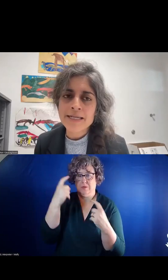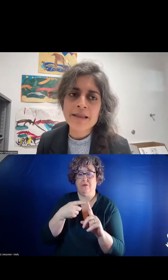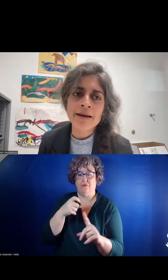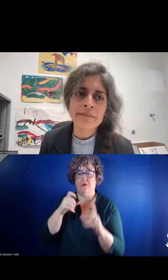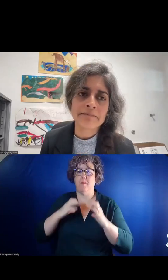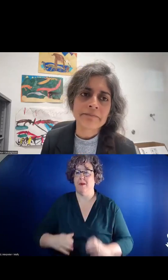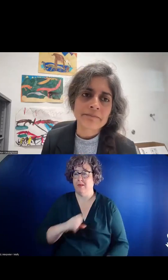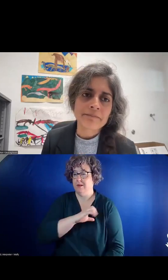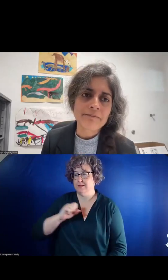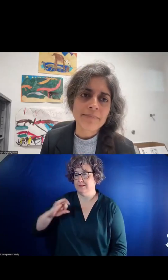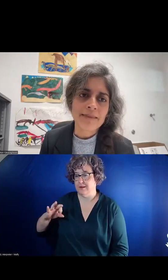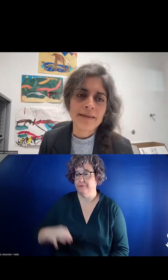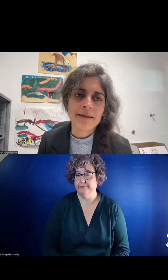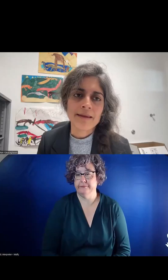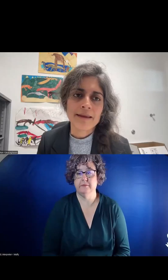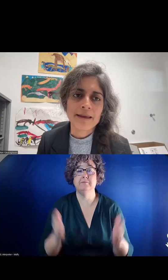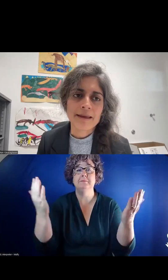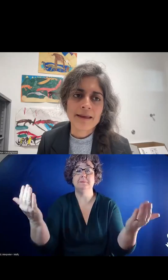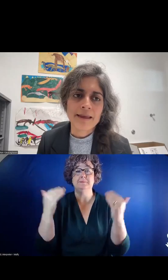to the next slide.